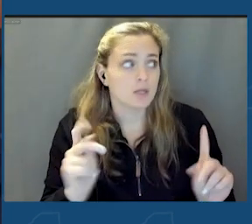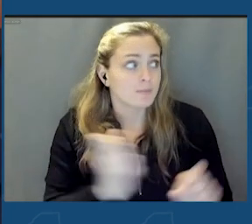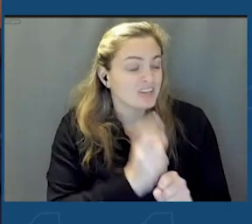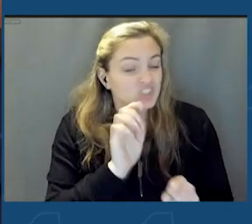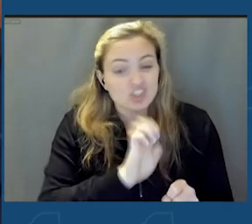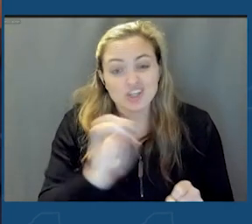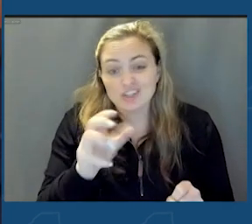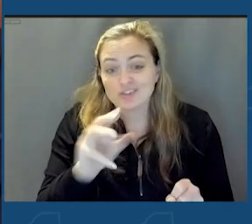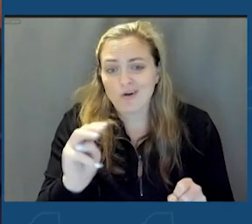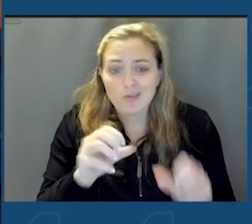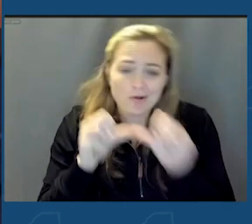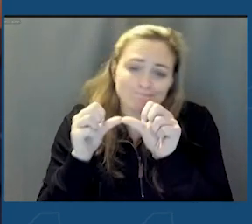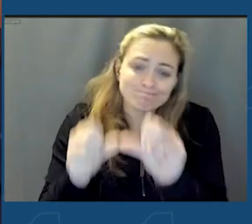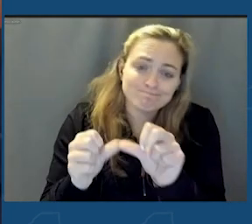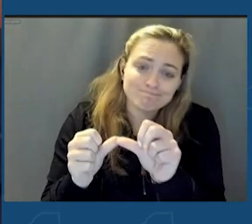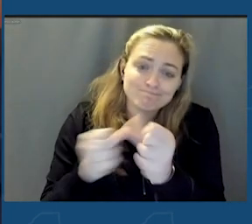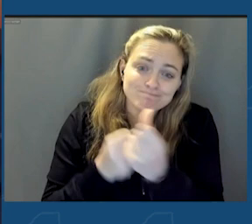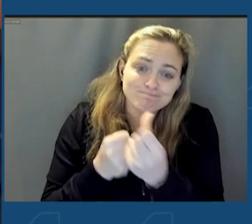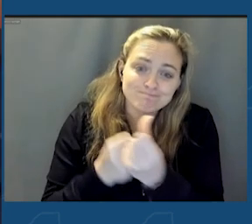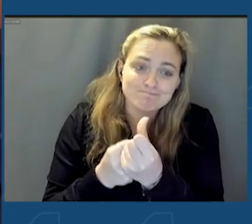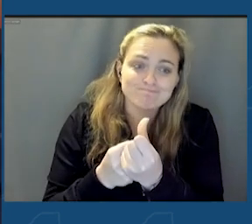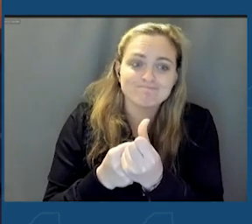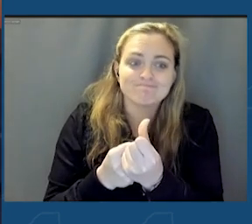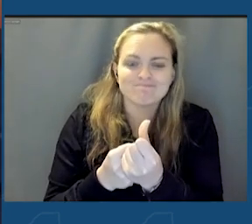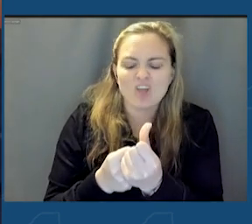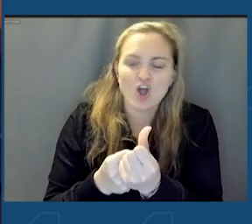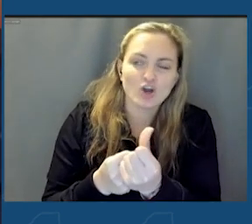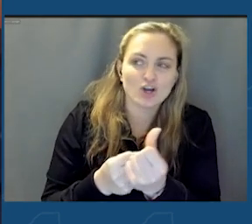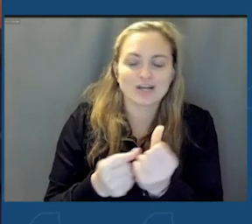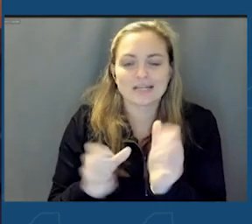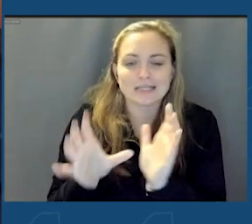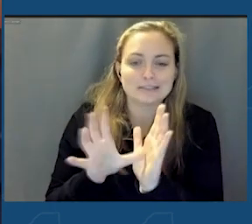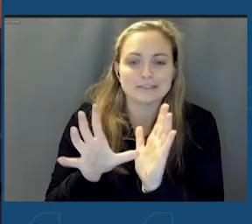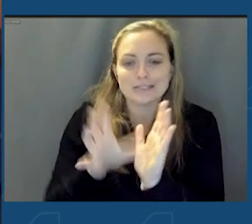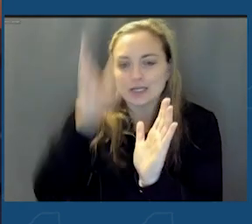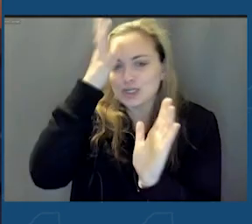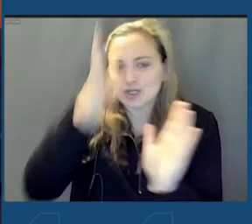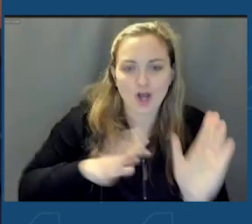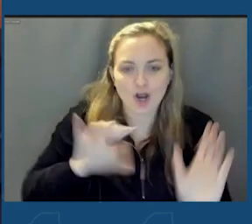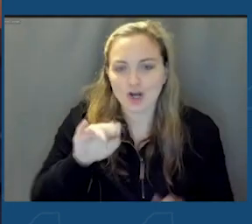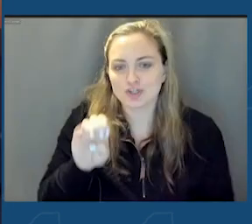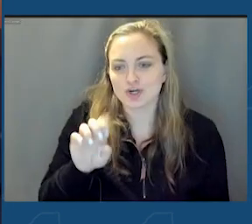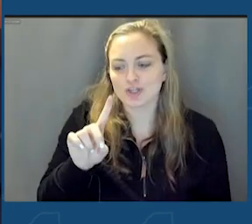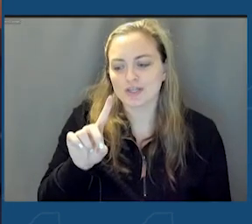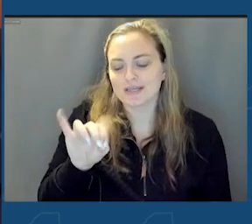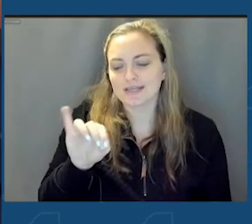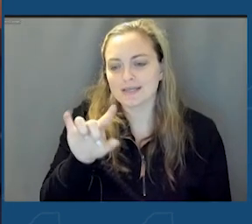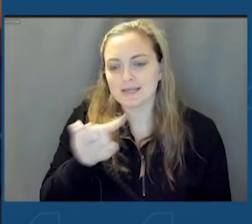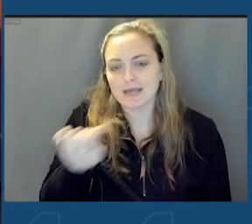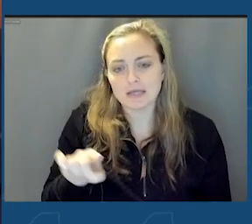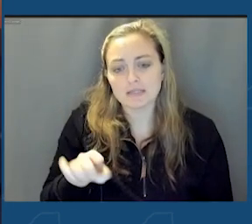around. And I want to start with our senior guy, Mr. Charlie Diaz from Arch Care.